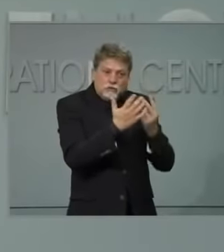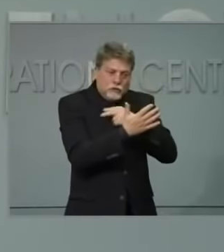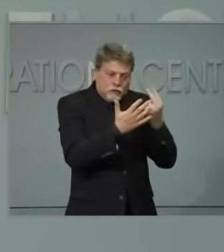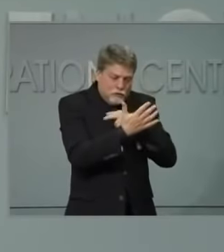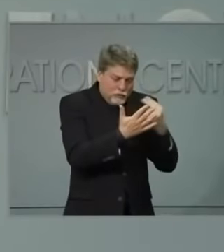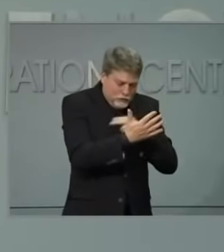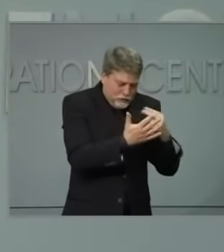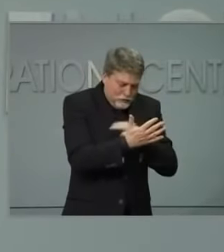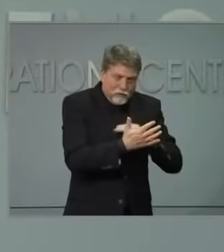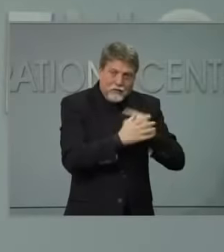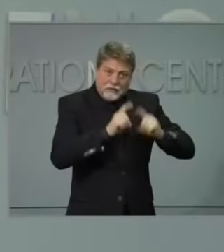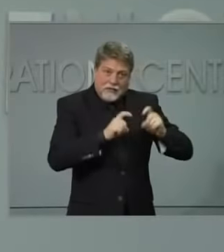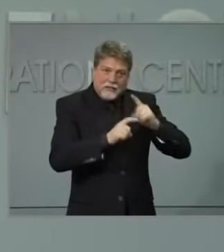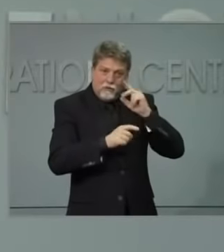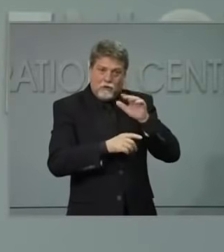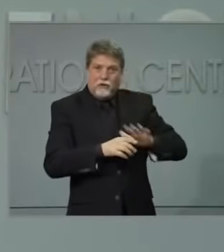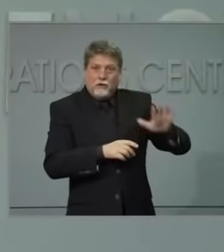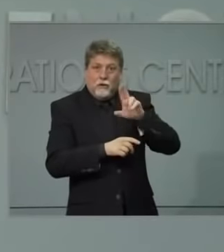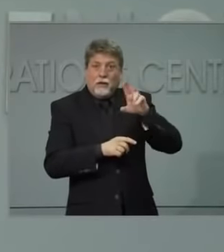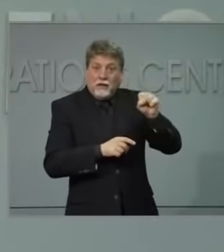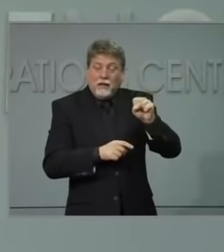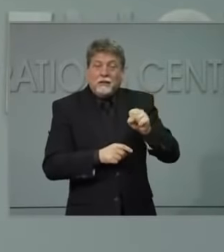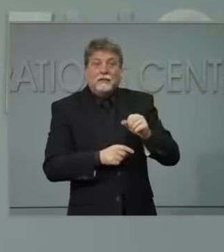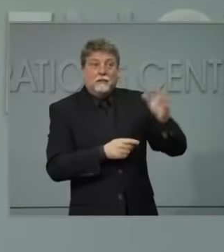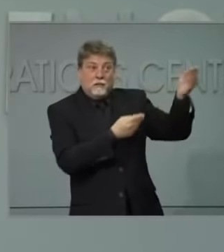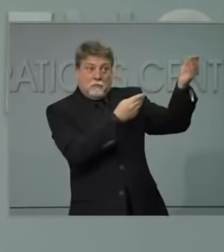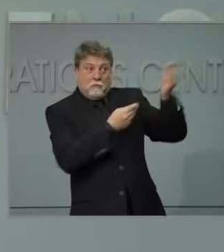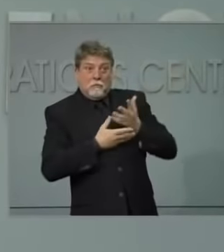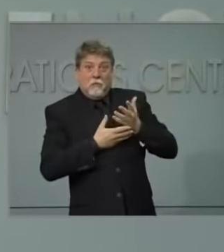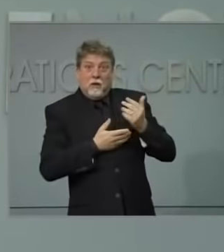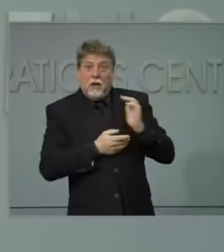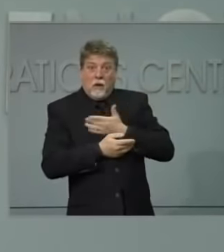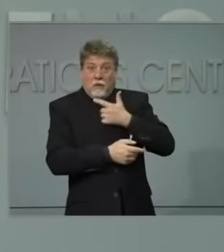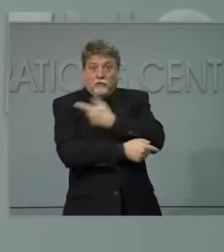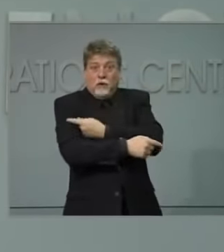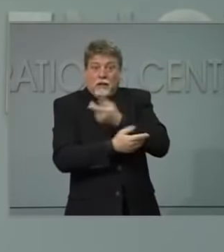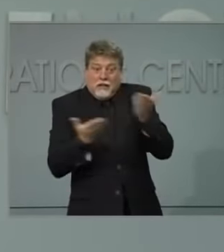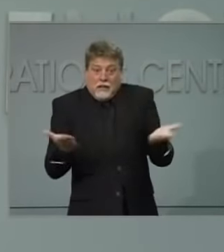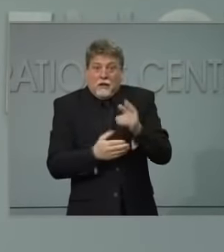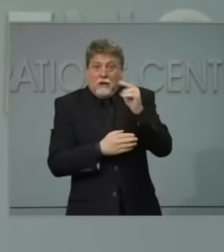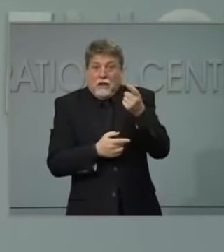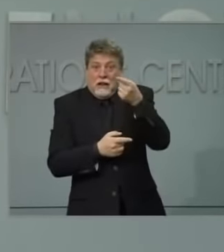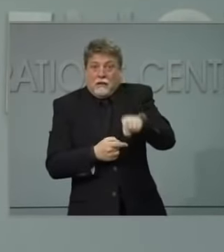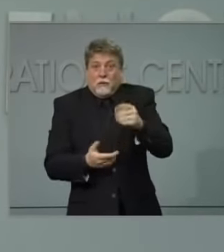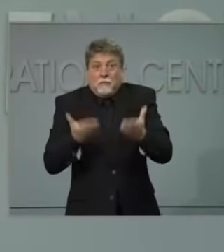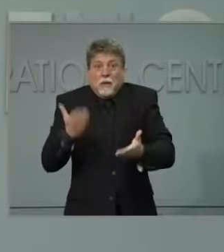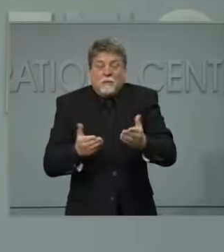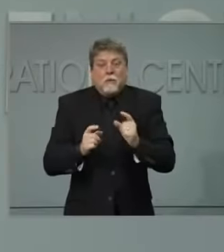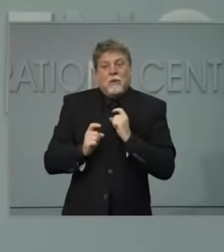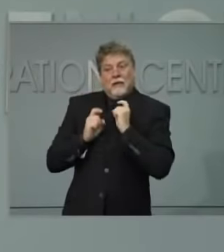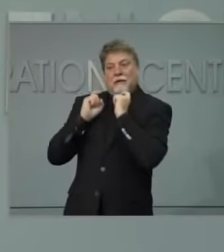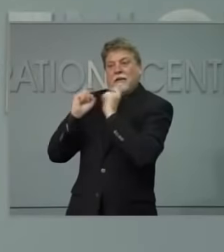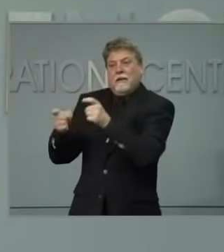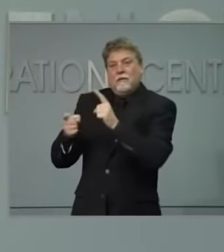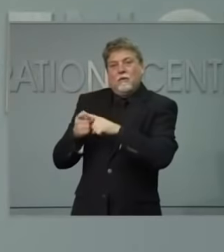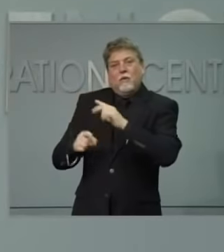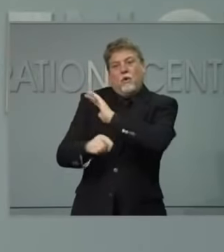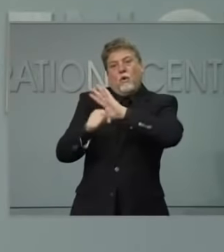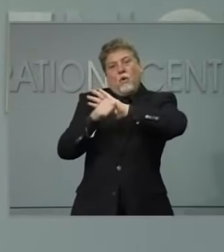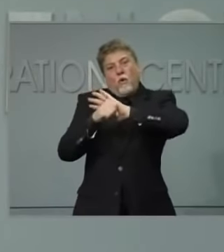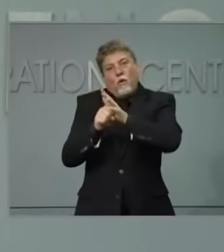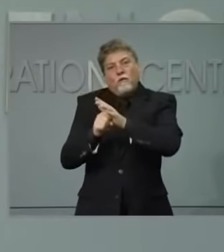with COVID-19 and those working and living in long-term care. As supplies increase, we'll reach more people. We will get